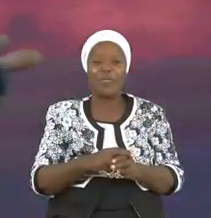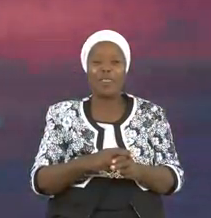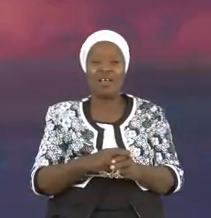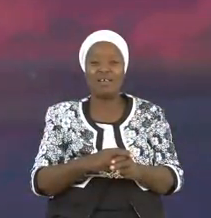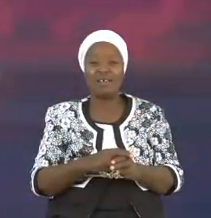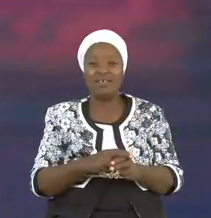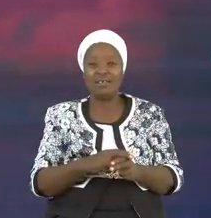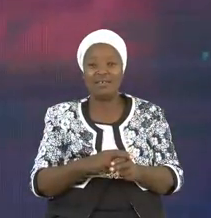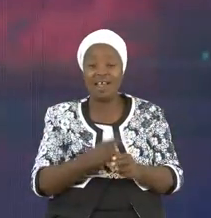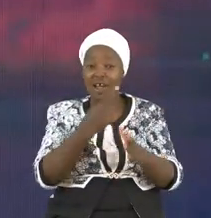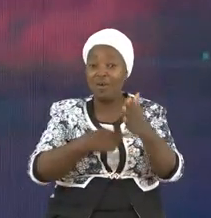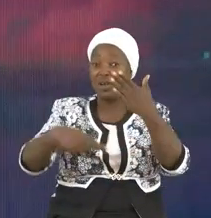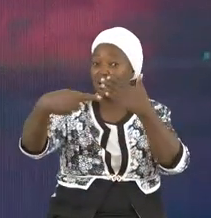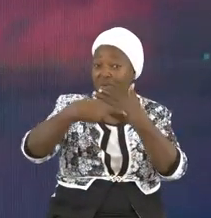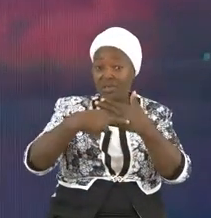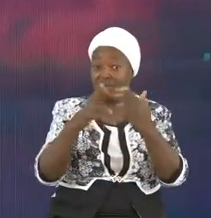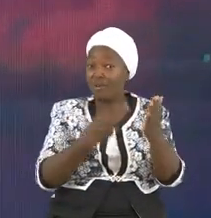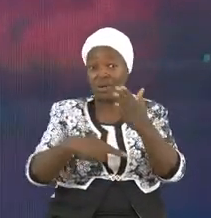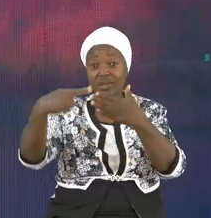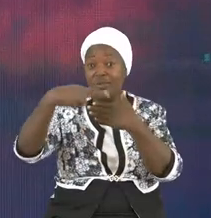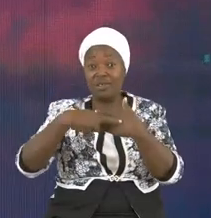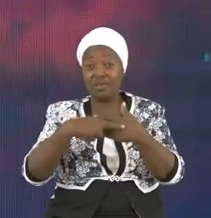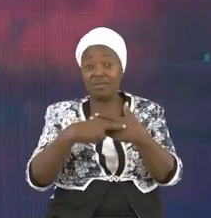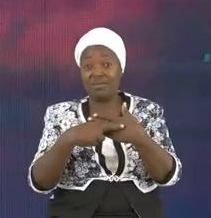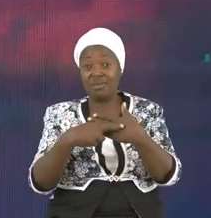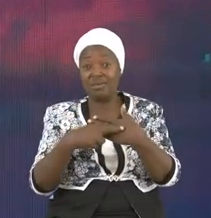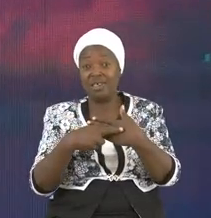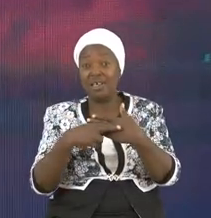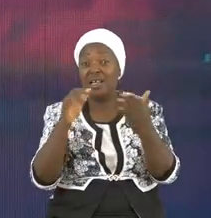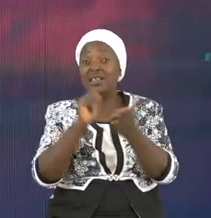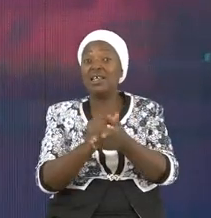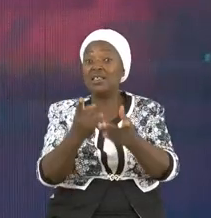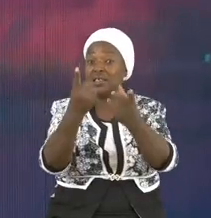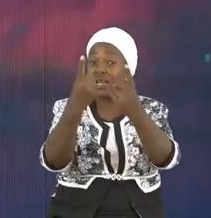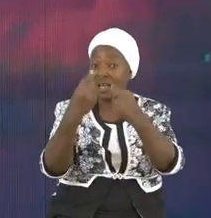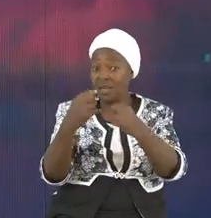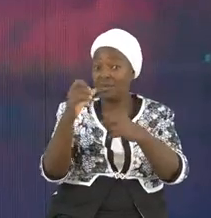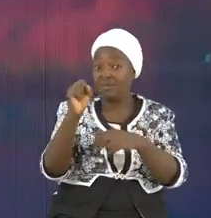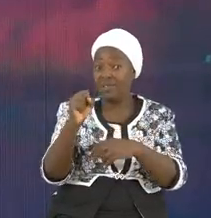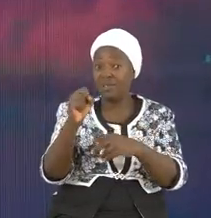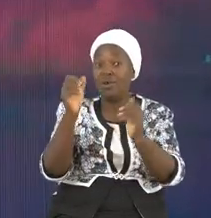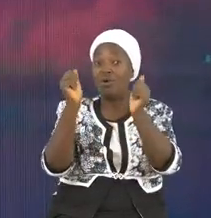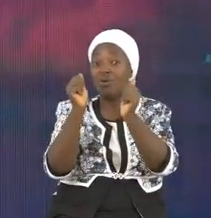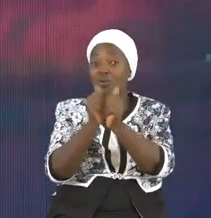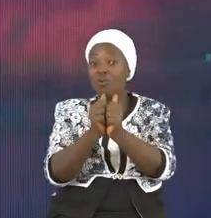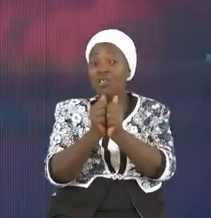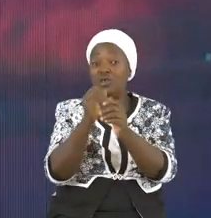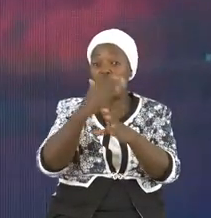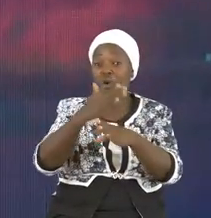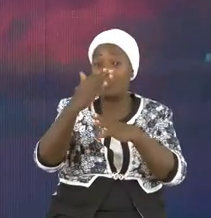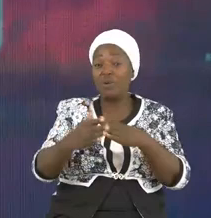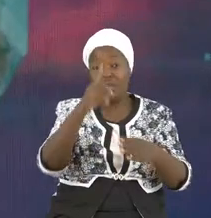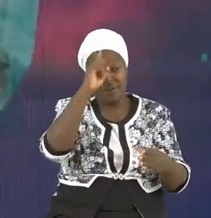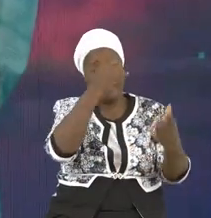Restoration. Restoration that comes with total faith in Christ. I